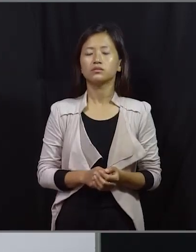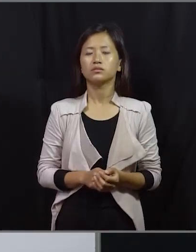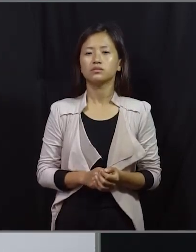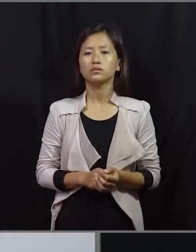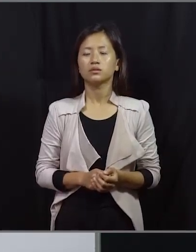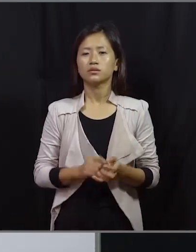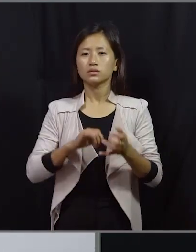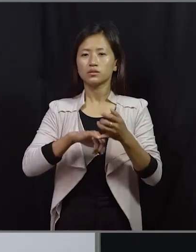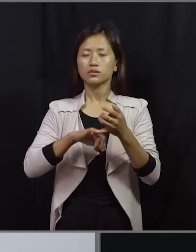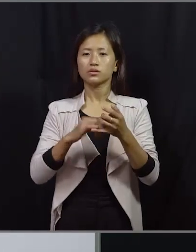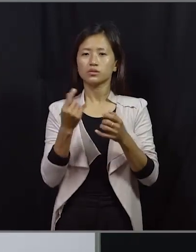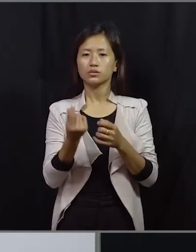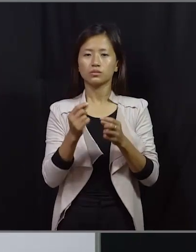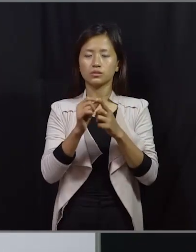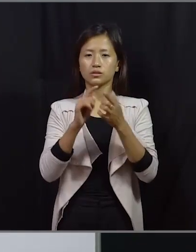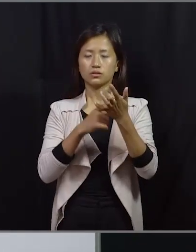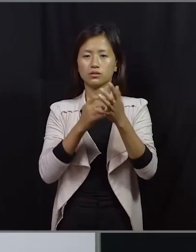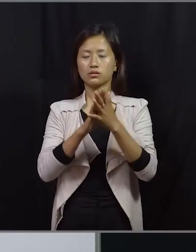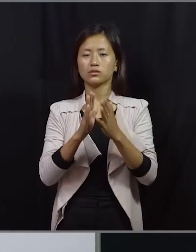this is the superset